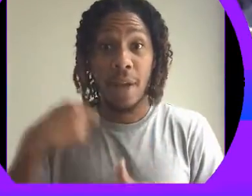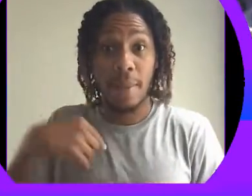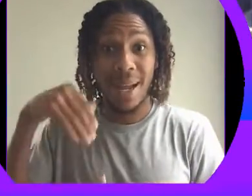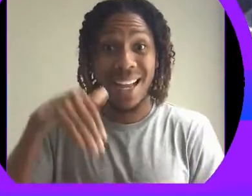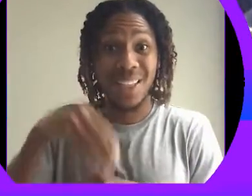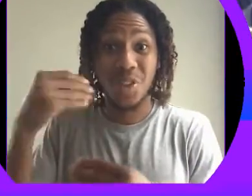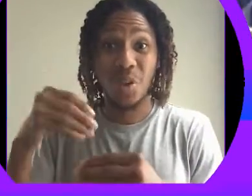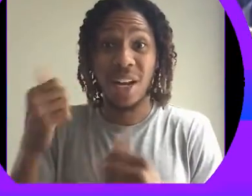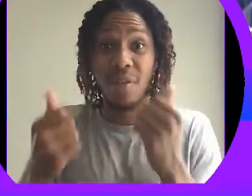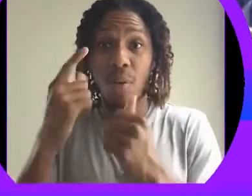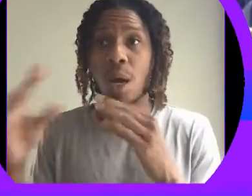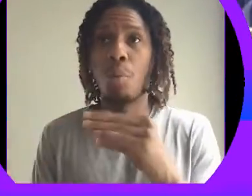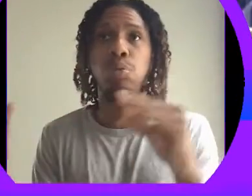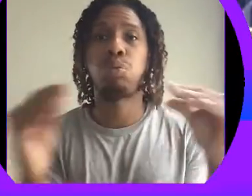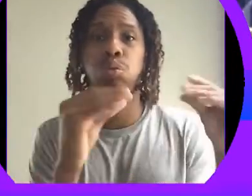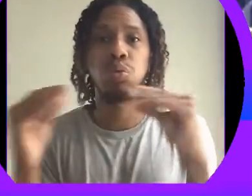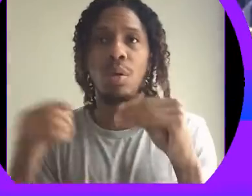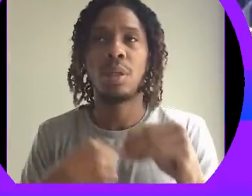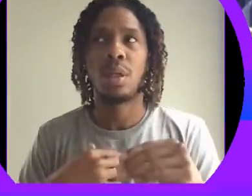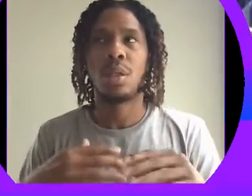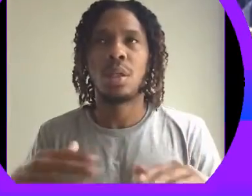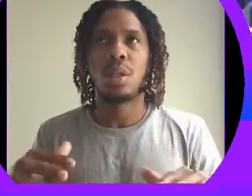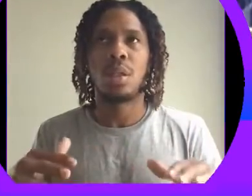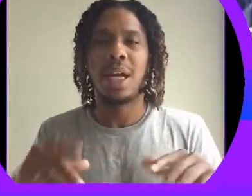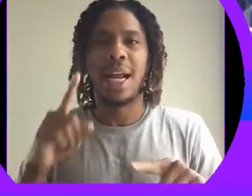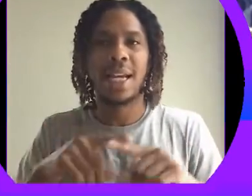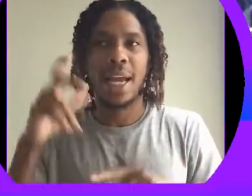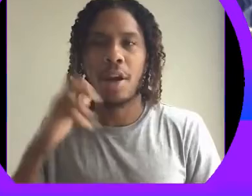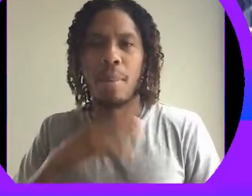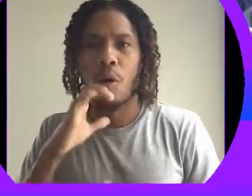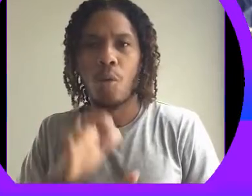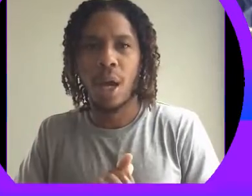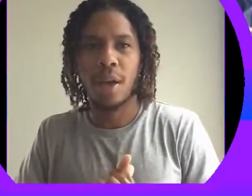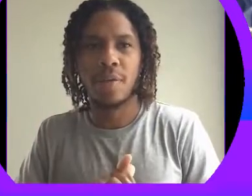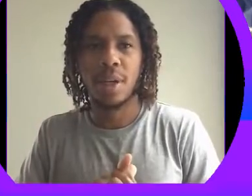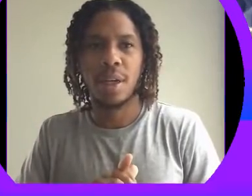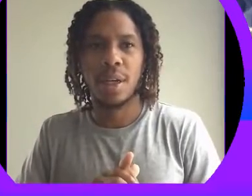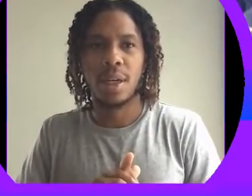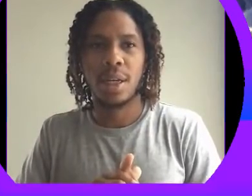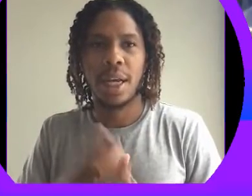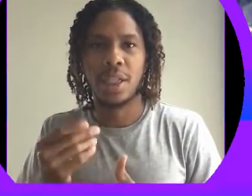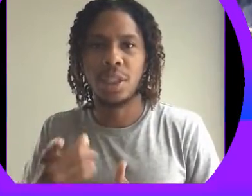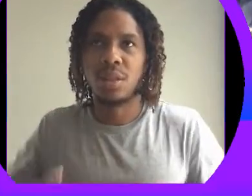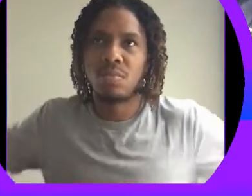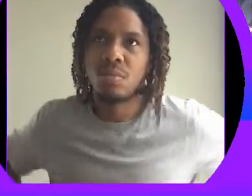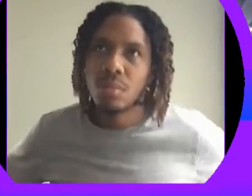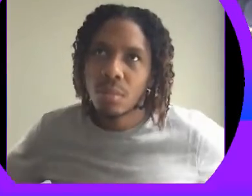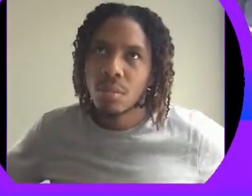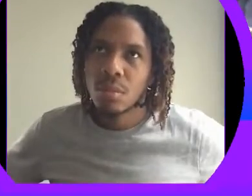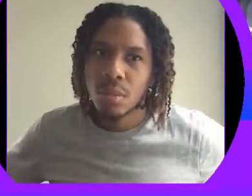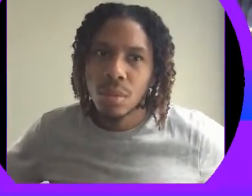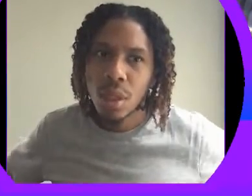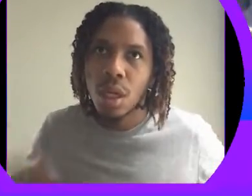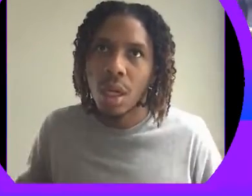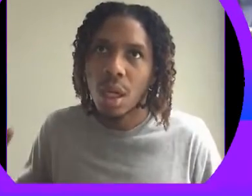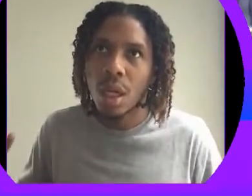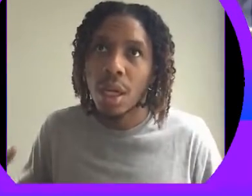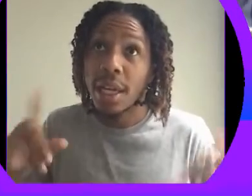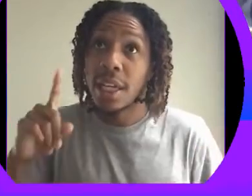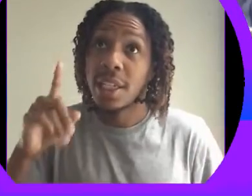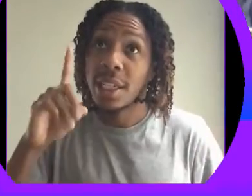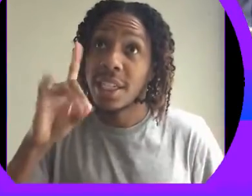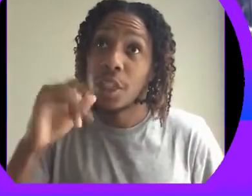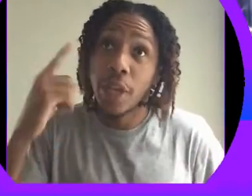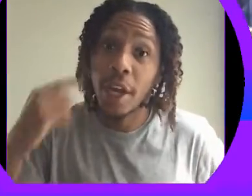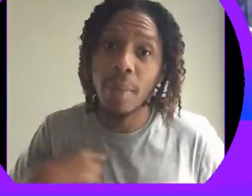talking, and I can't hear my wife talking, and she's standing with her hands on her hips, like, "Sam,